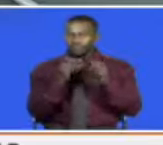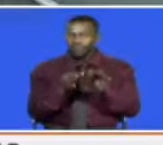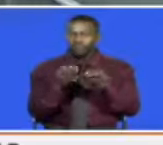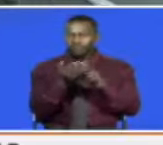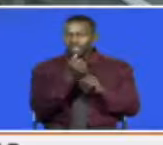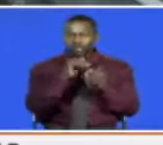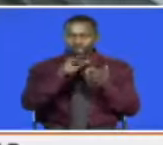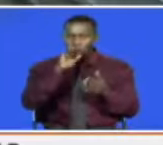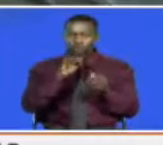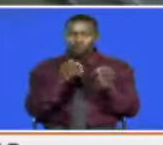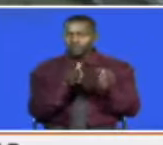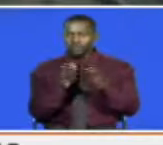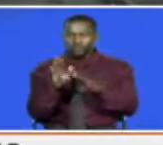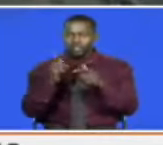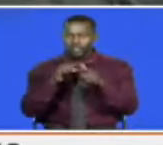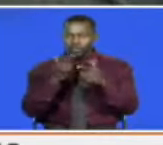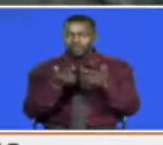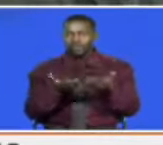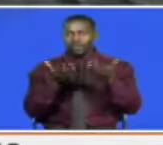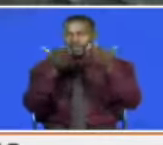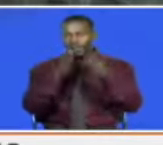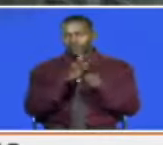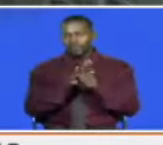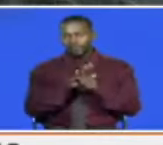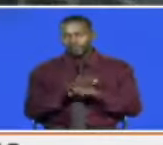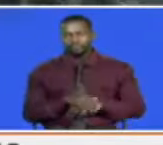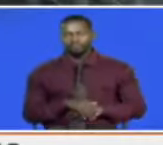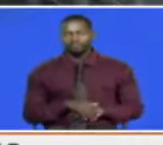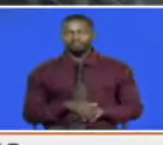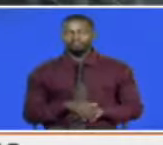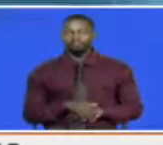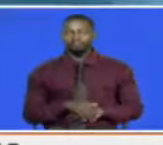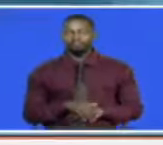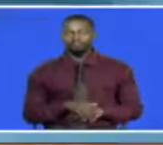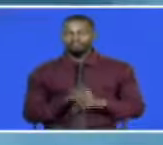opportunities, the more we improve. Yes, so let's still